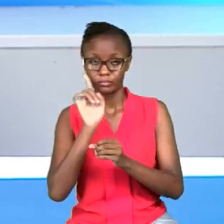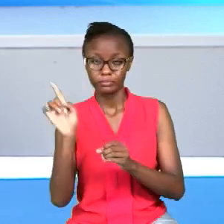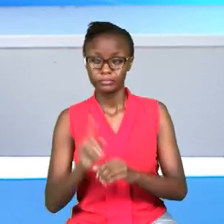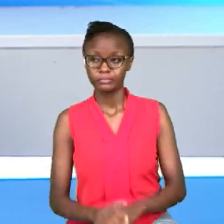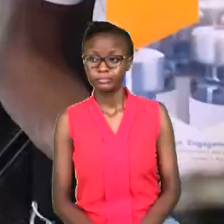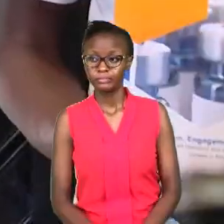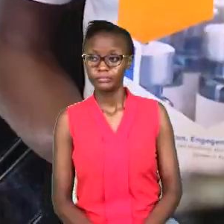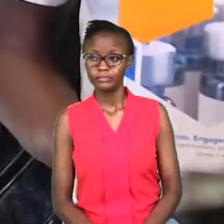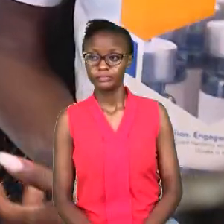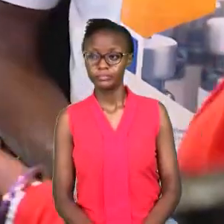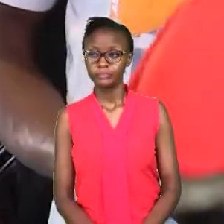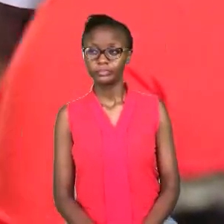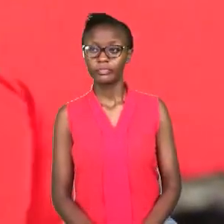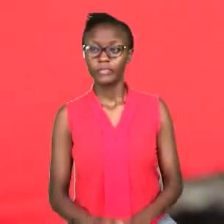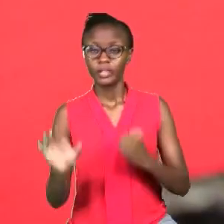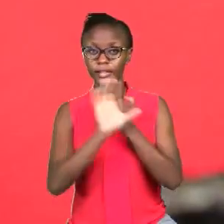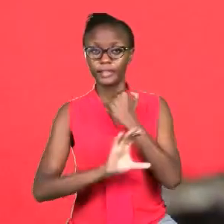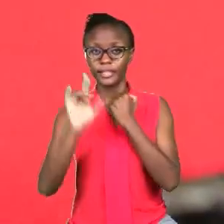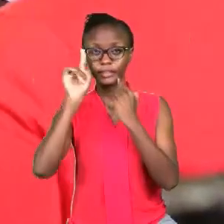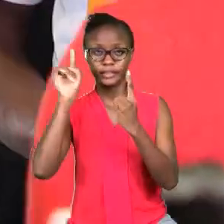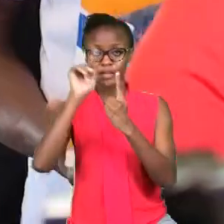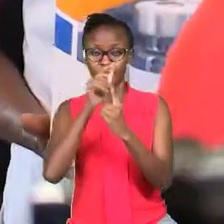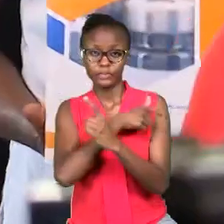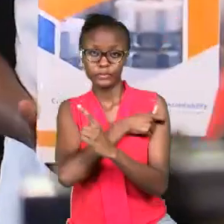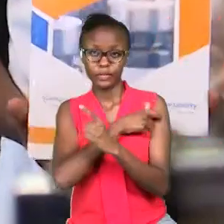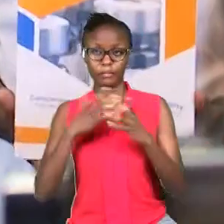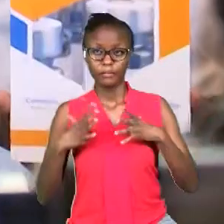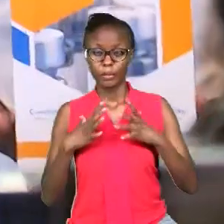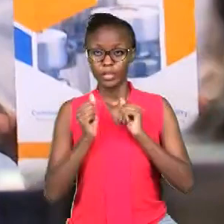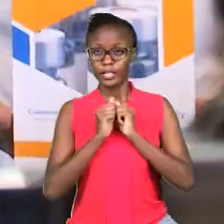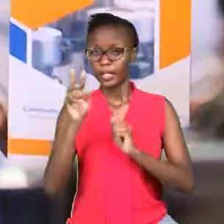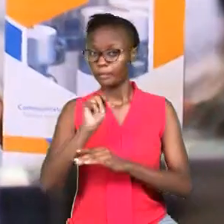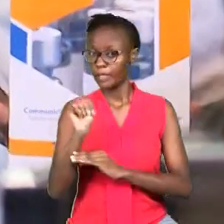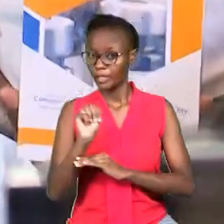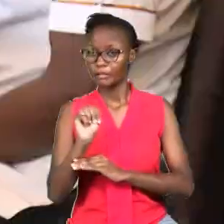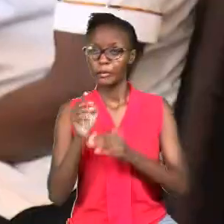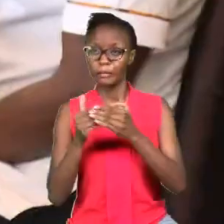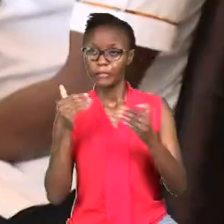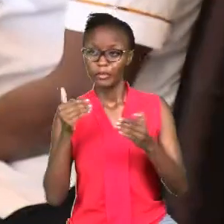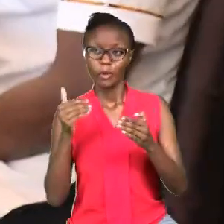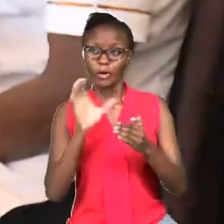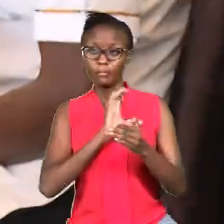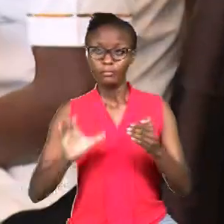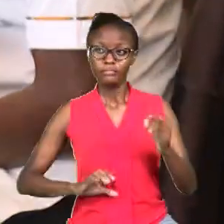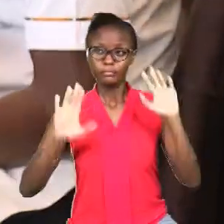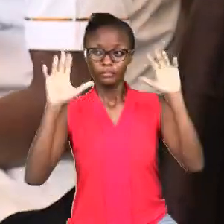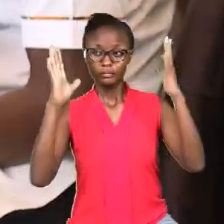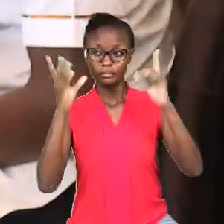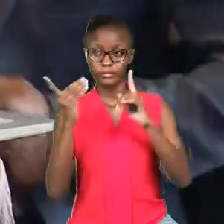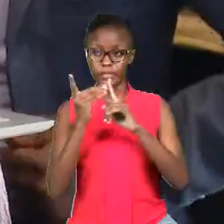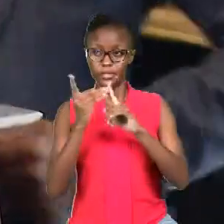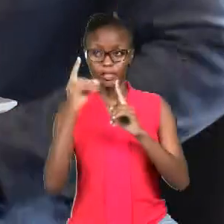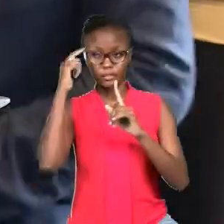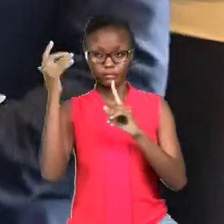reports. The country's target to inoculate 10 million of the population by Christmas this year might not be